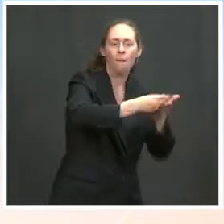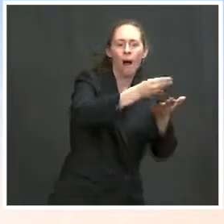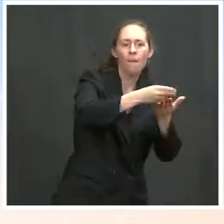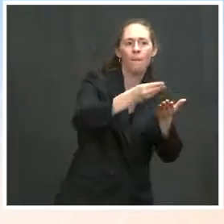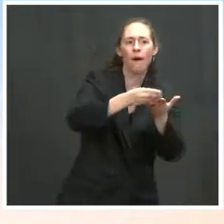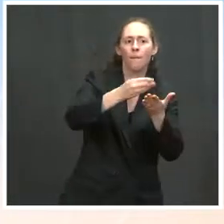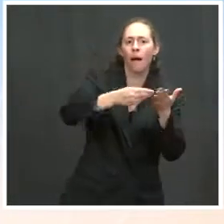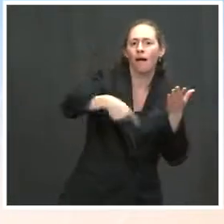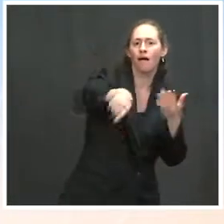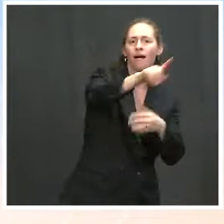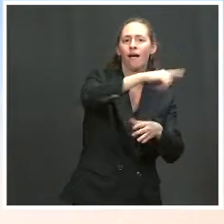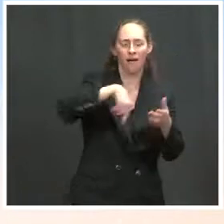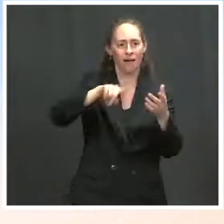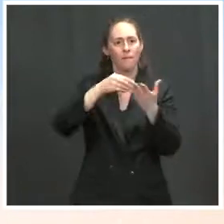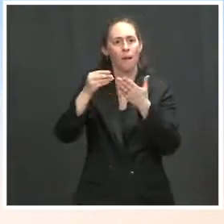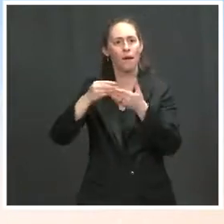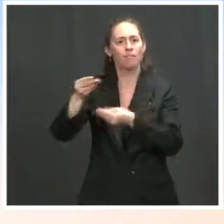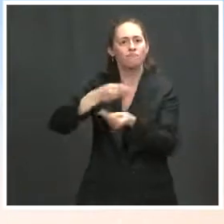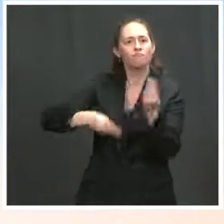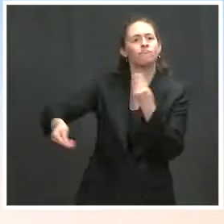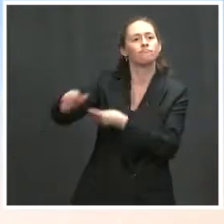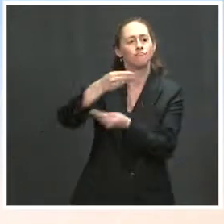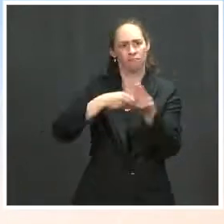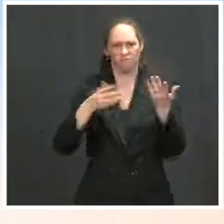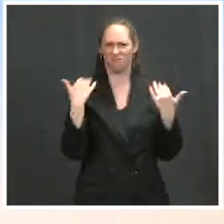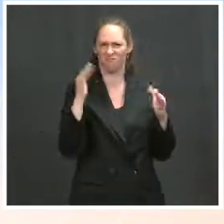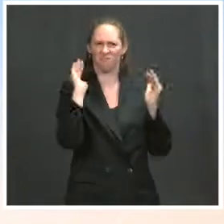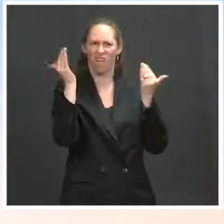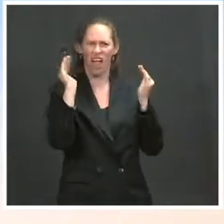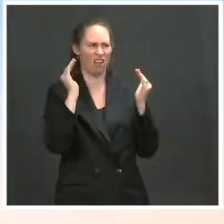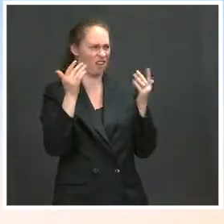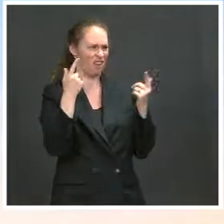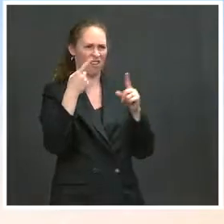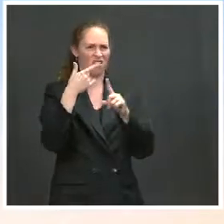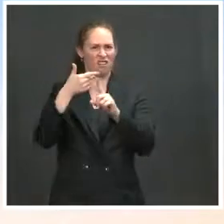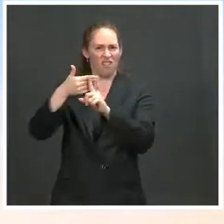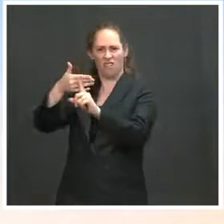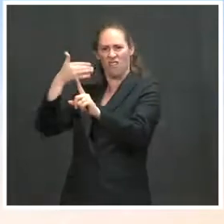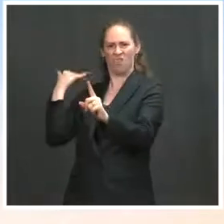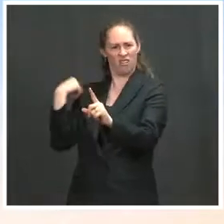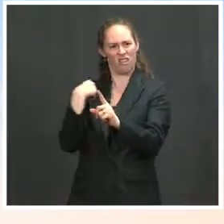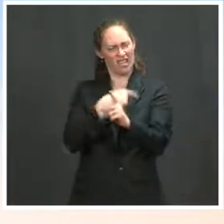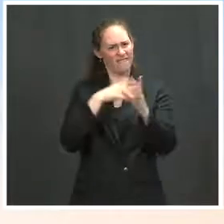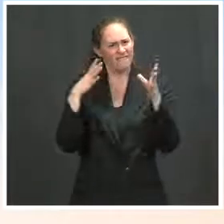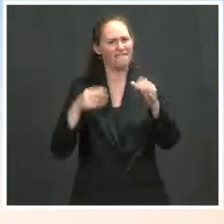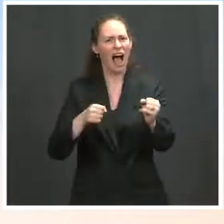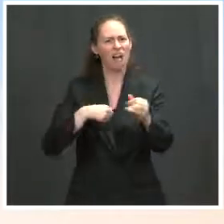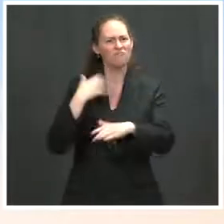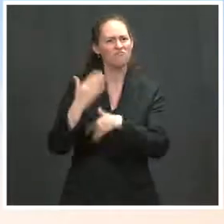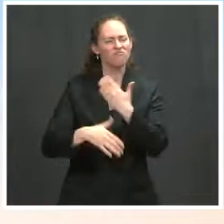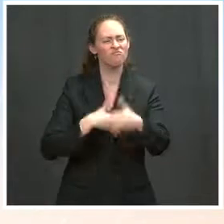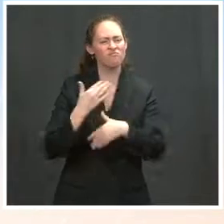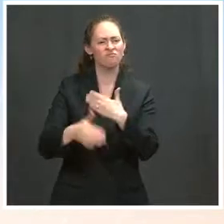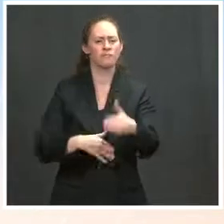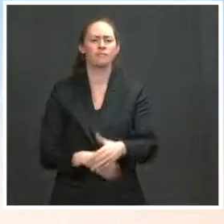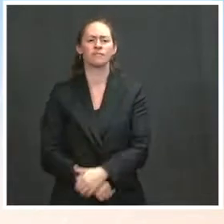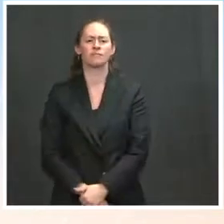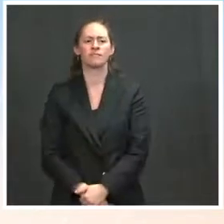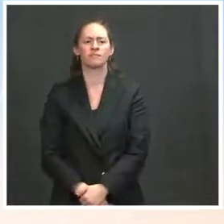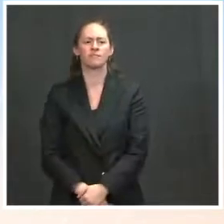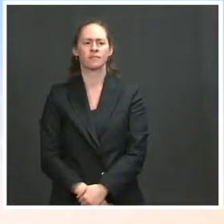last 40 years. We're creating an average of 500,000 jobs a month, up from 60,000 a month